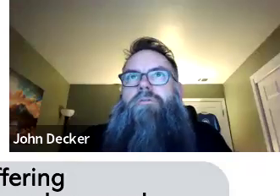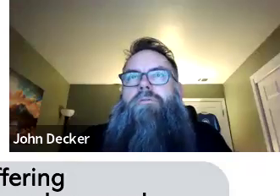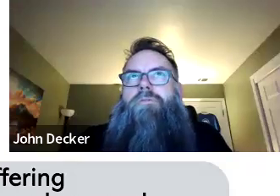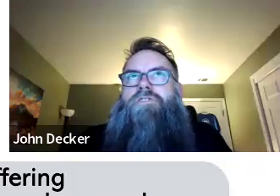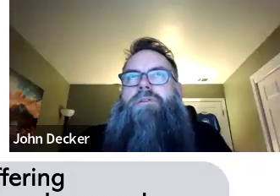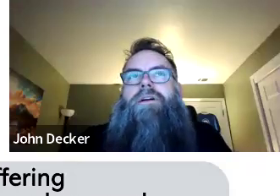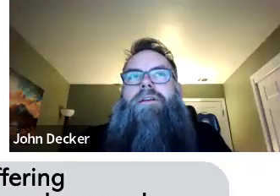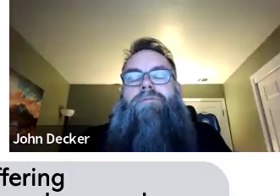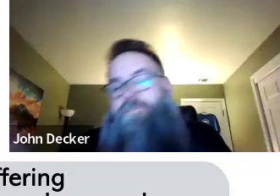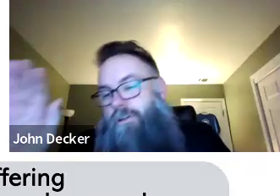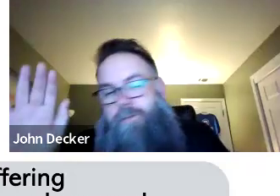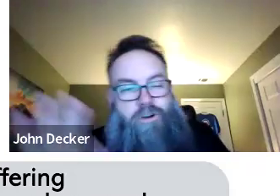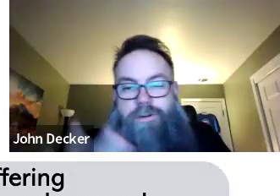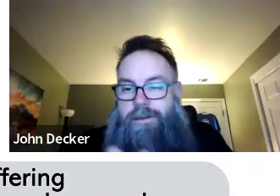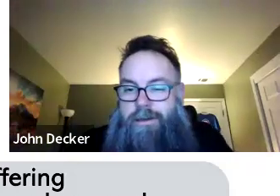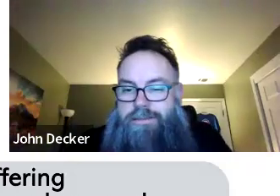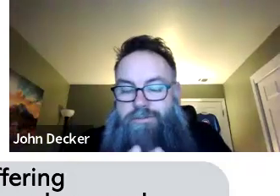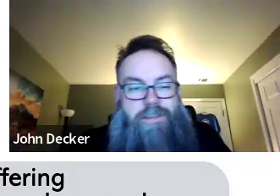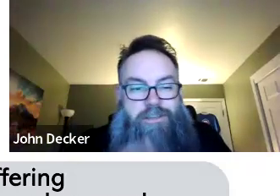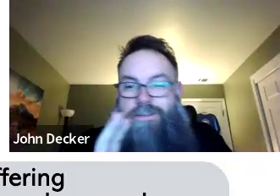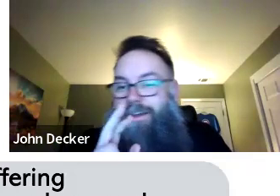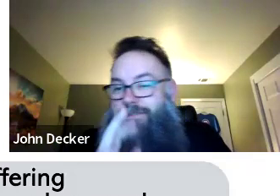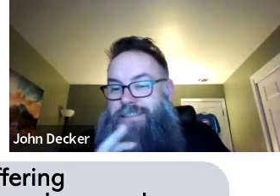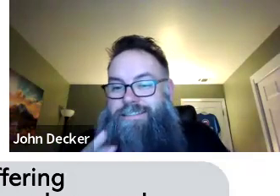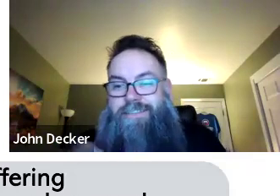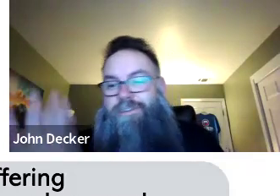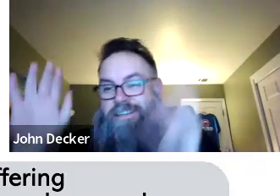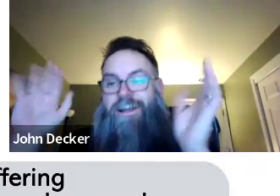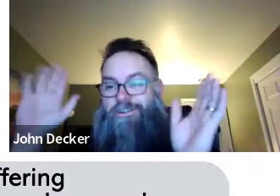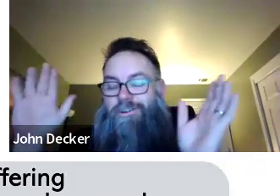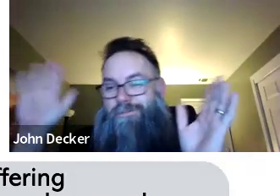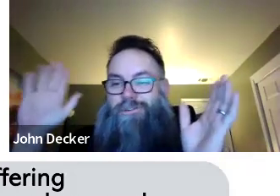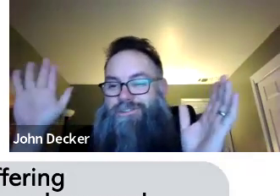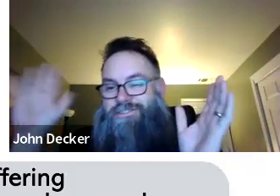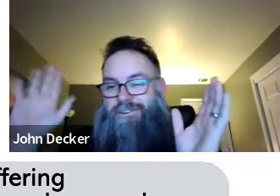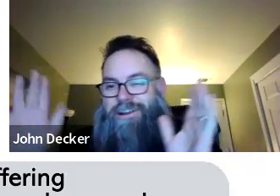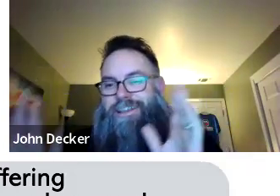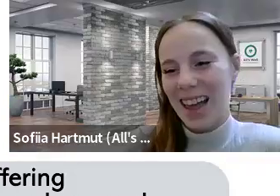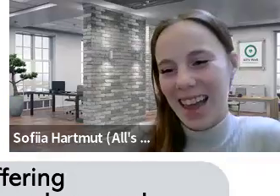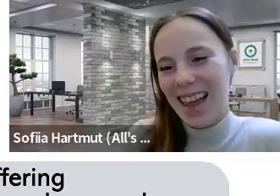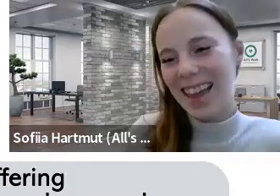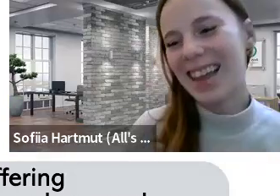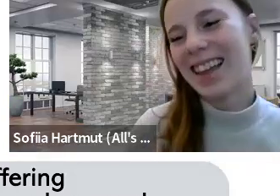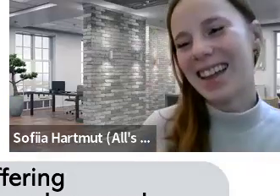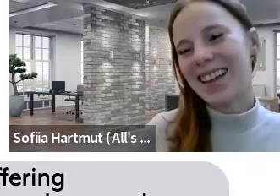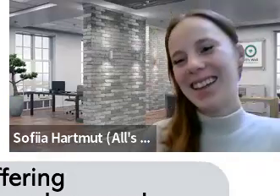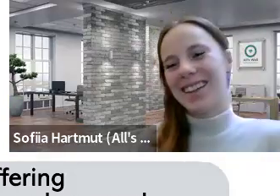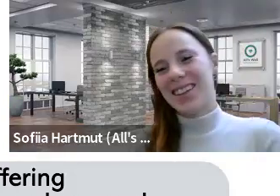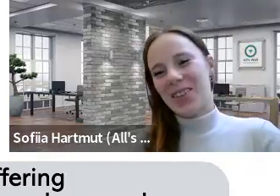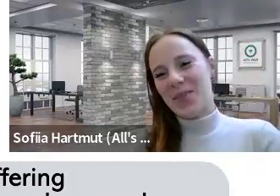Jessica, on our end, refresh my recollection. First of all, I was hoping, Sophia, that you did have a slide that said we did 100 conversions already.